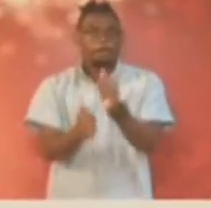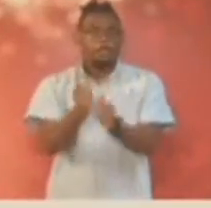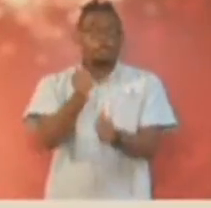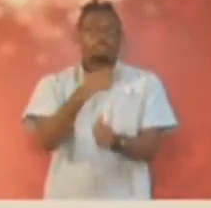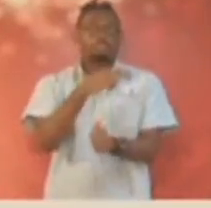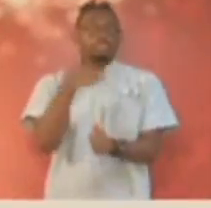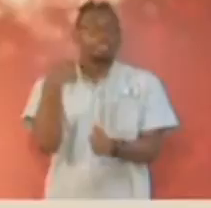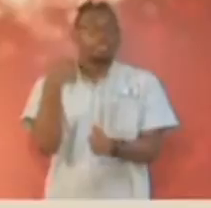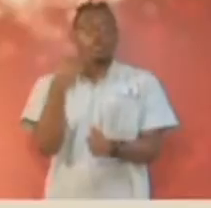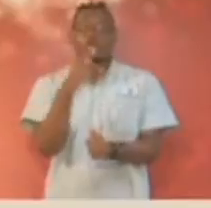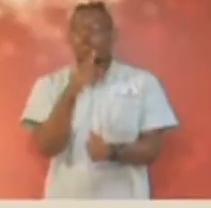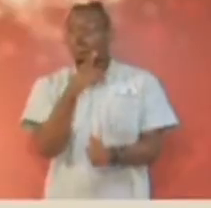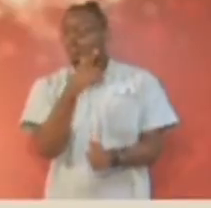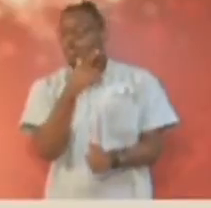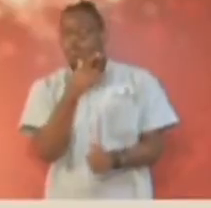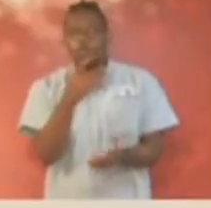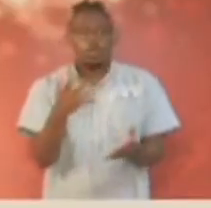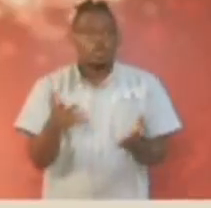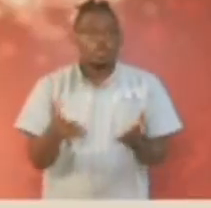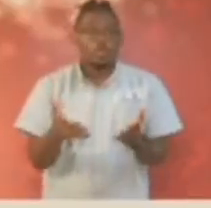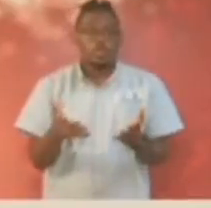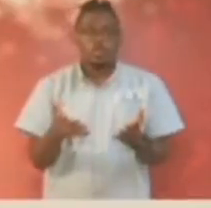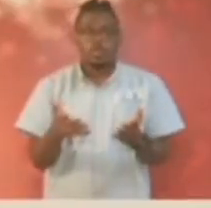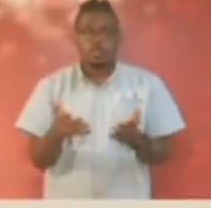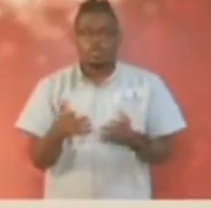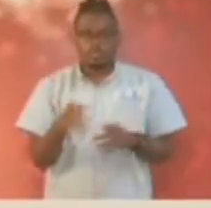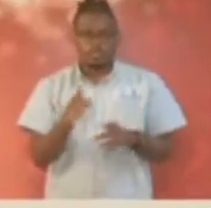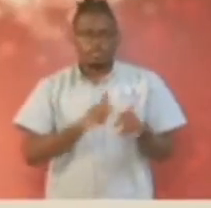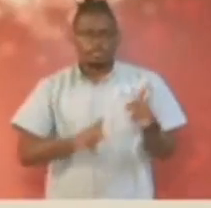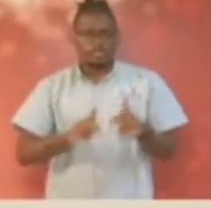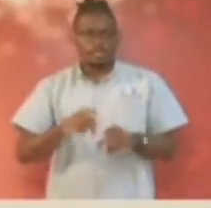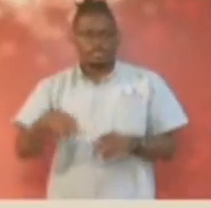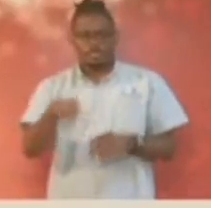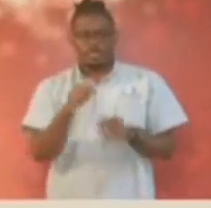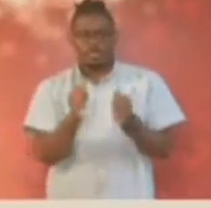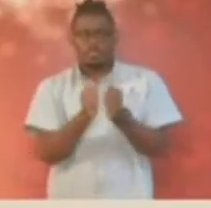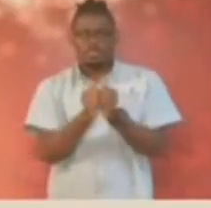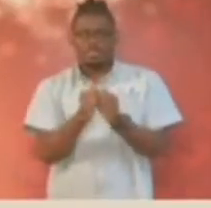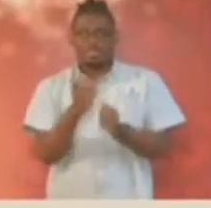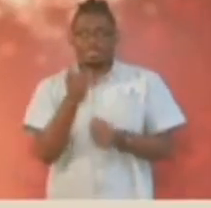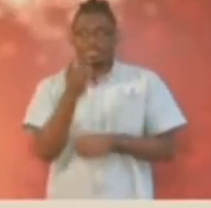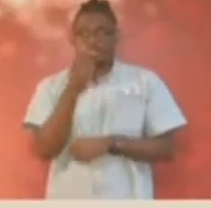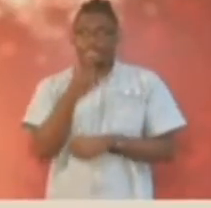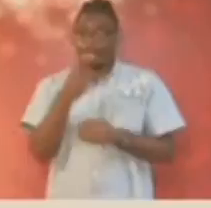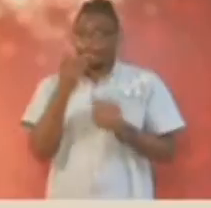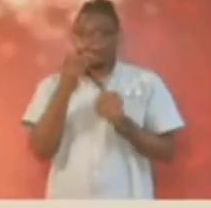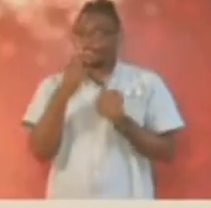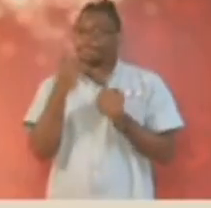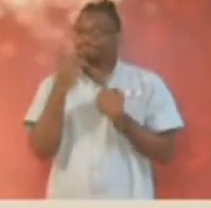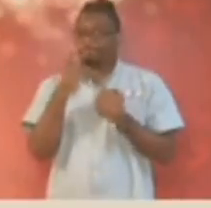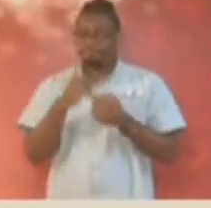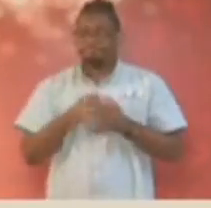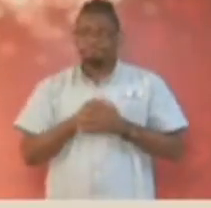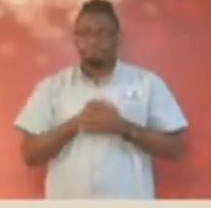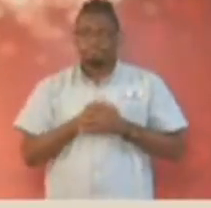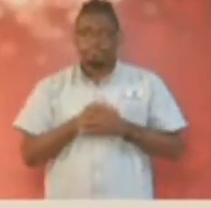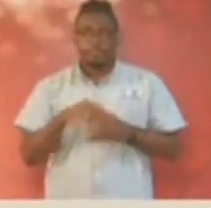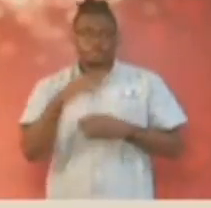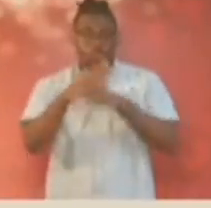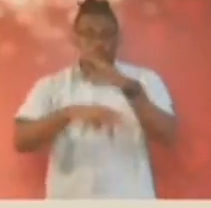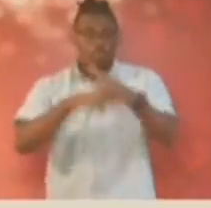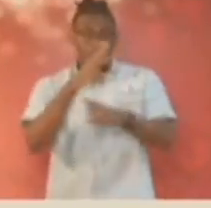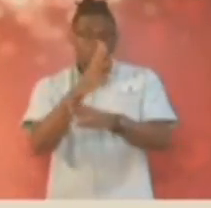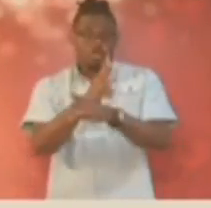serious COVID-19 complications are persons with diabetes. In light of World Diabetes Day this